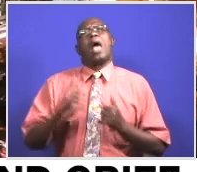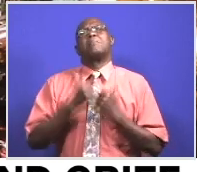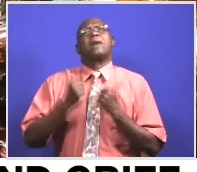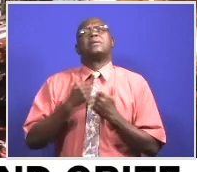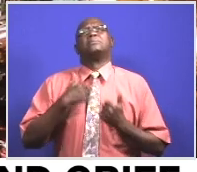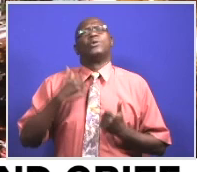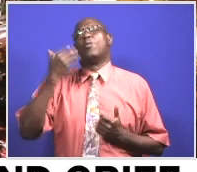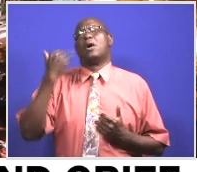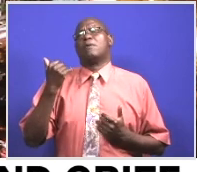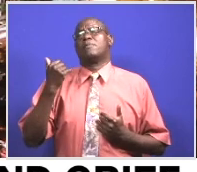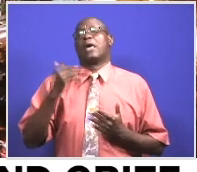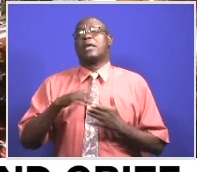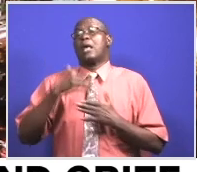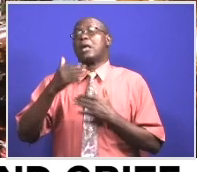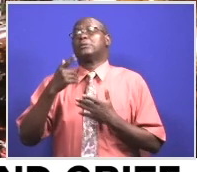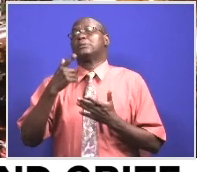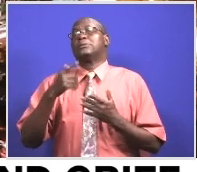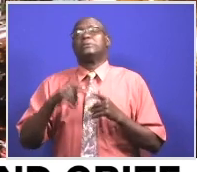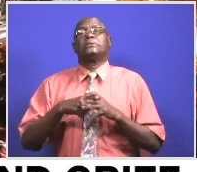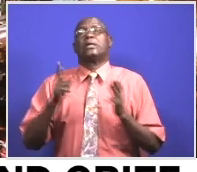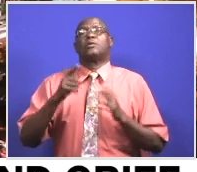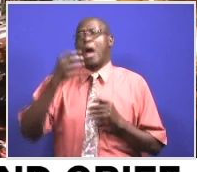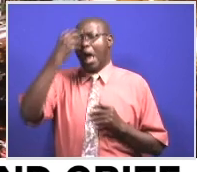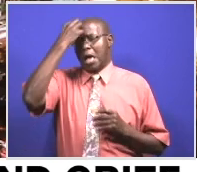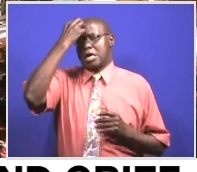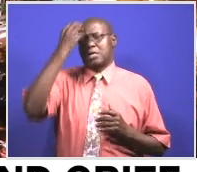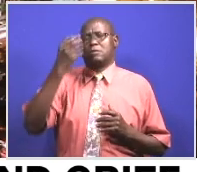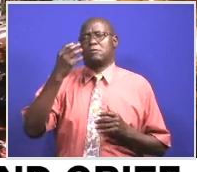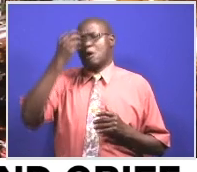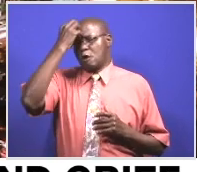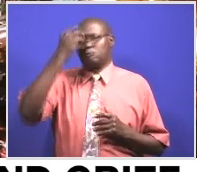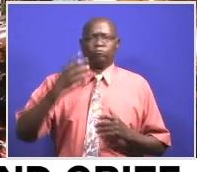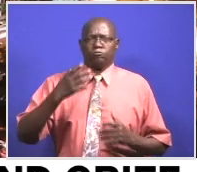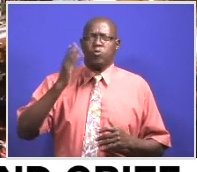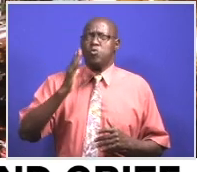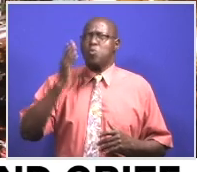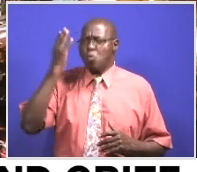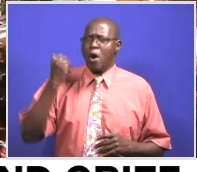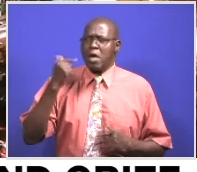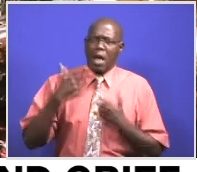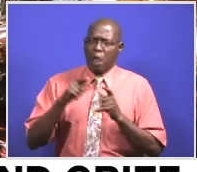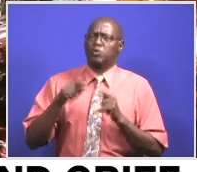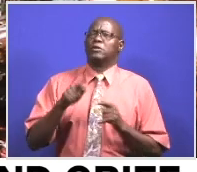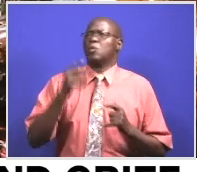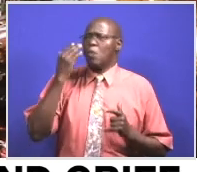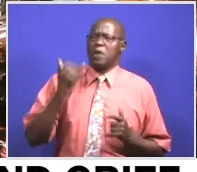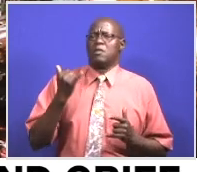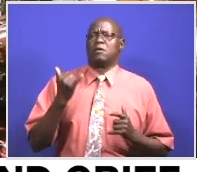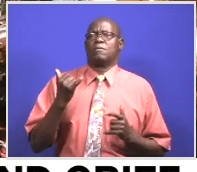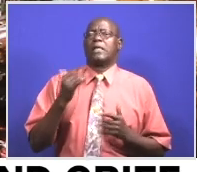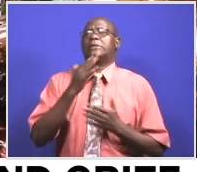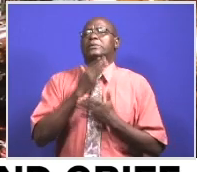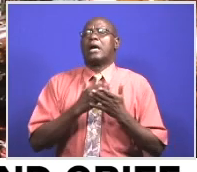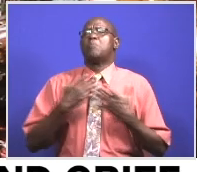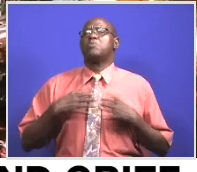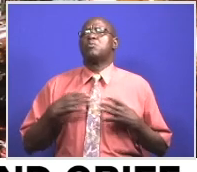having anger. God, why will you accept these things to happen to me? And some of people will start now drawing away